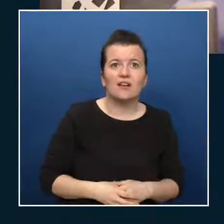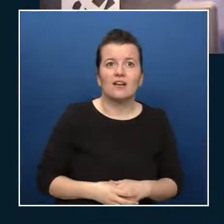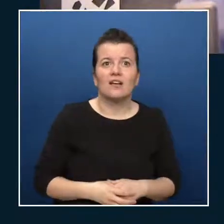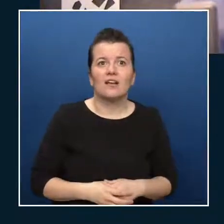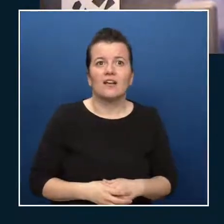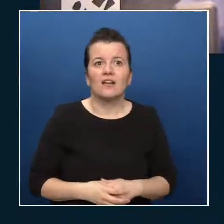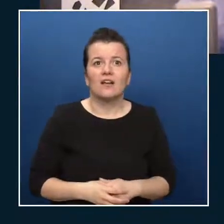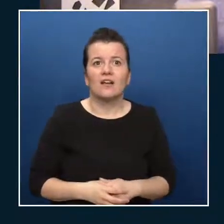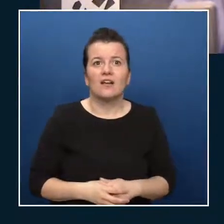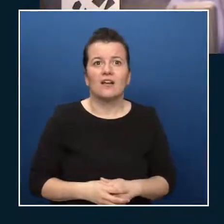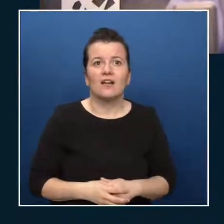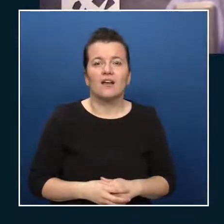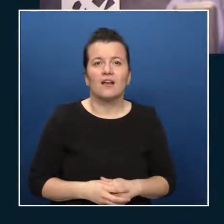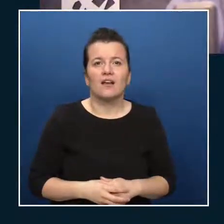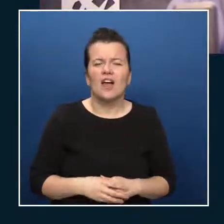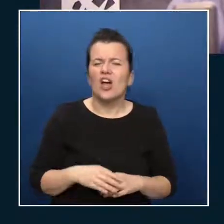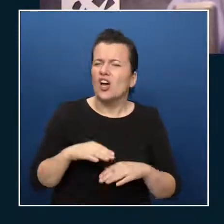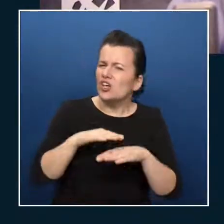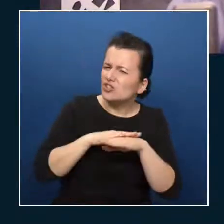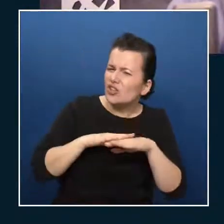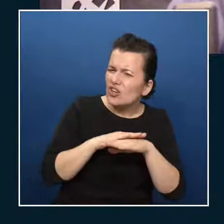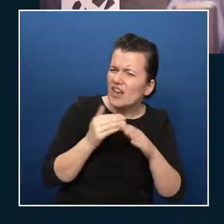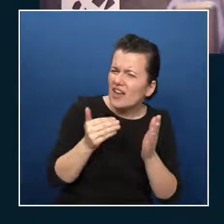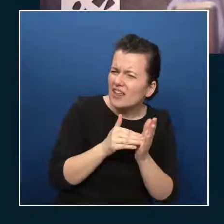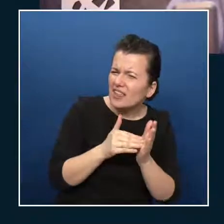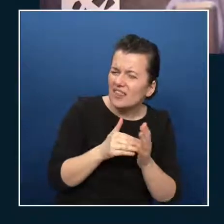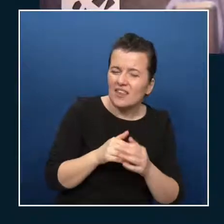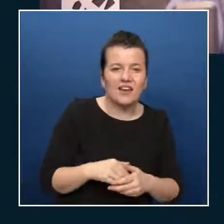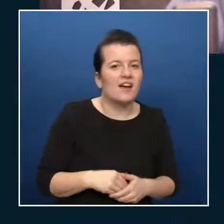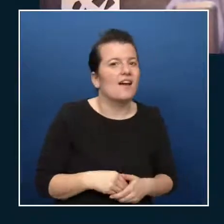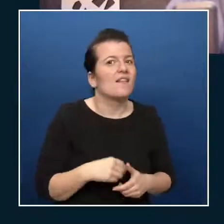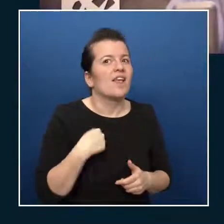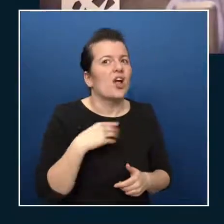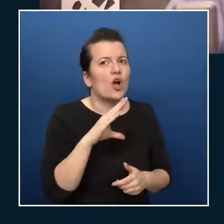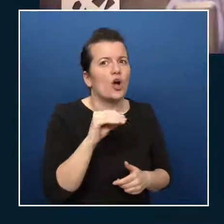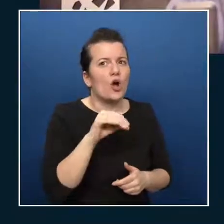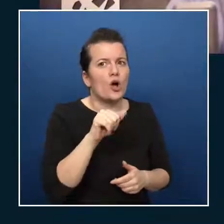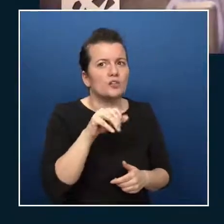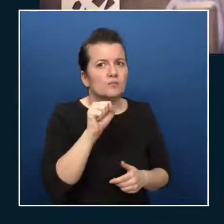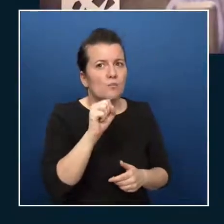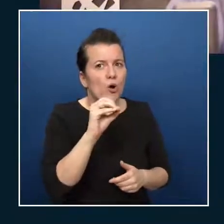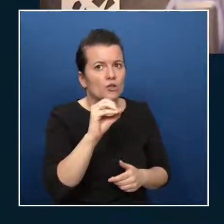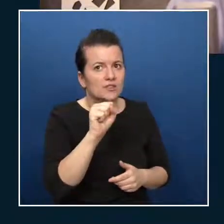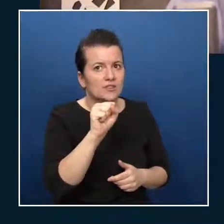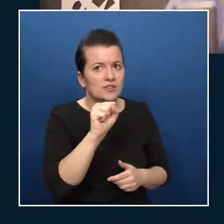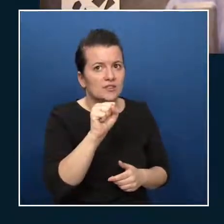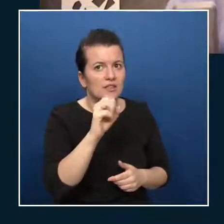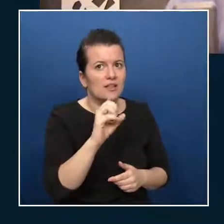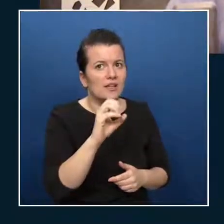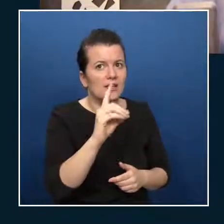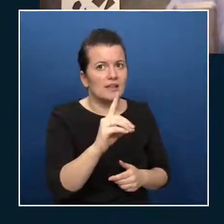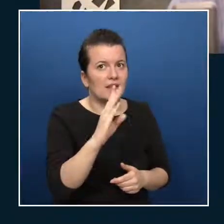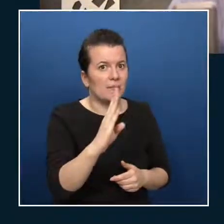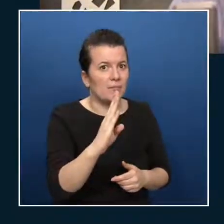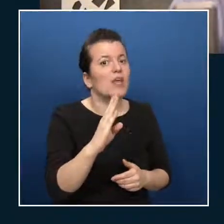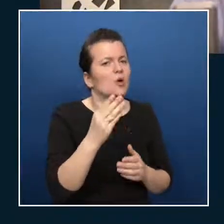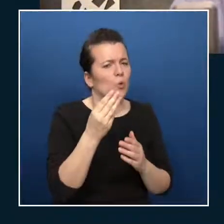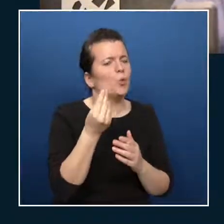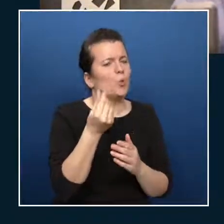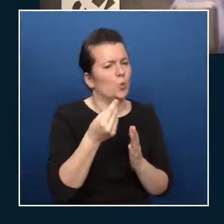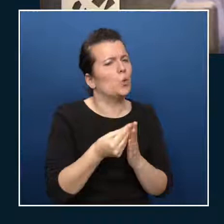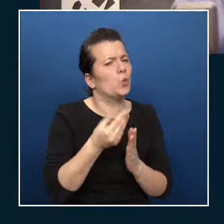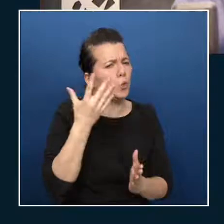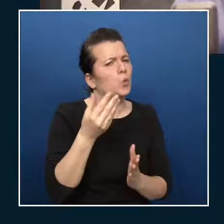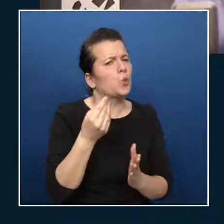again? So as far as I'm aware, Cosmos DB is a pretty costly solution,